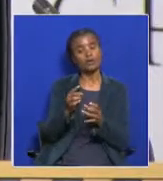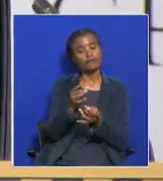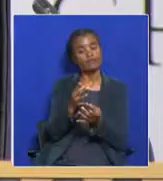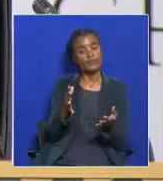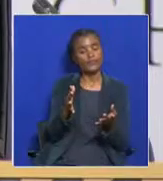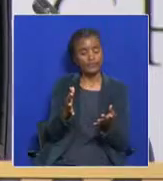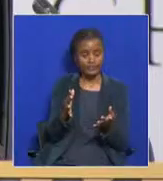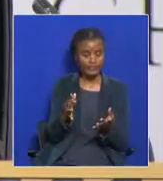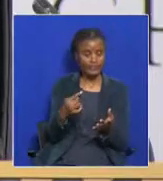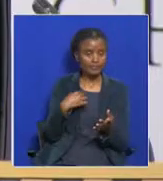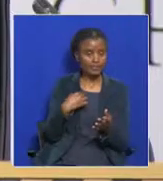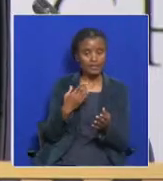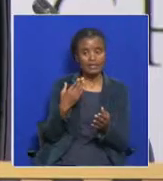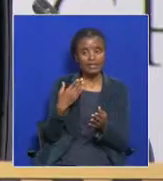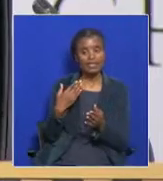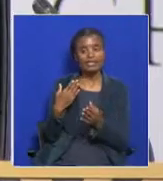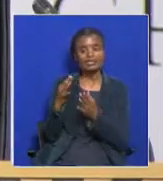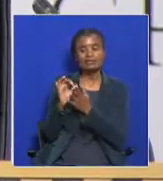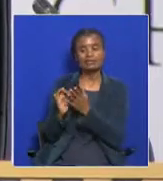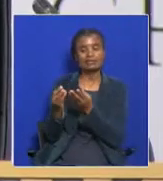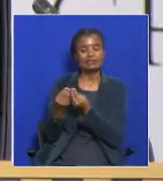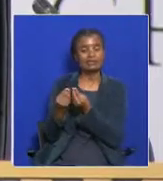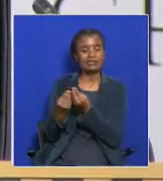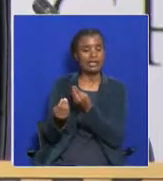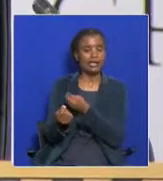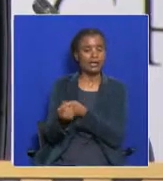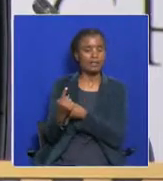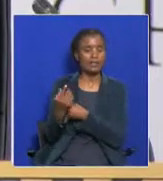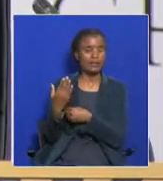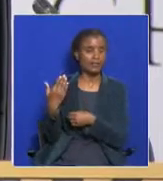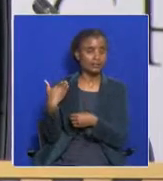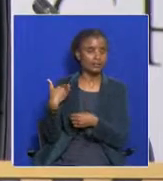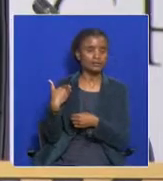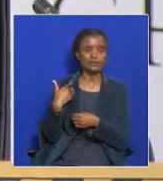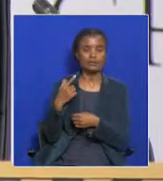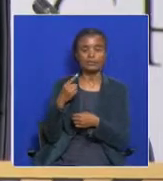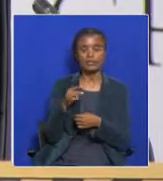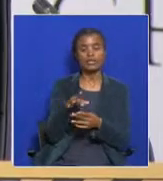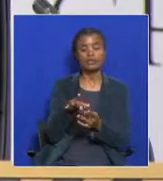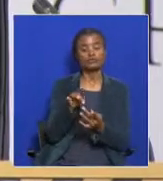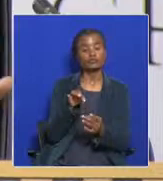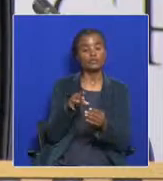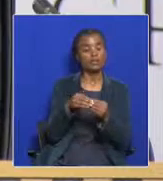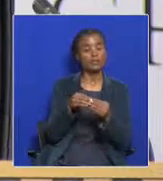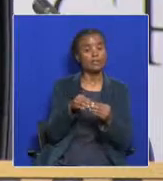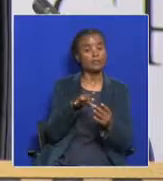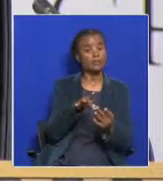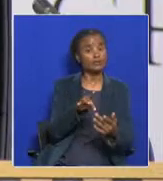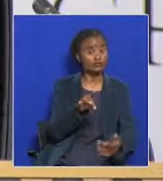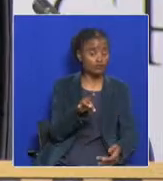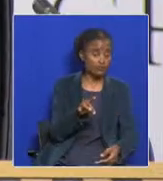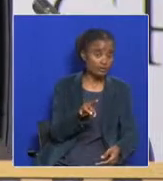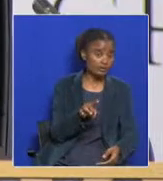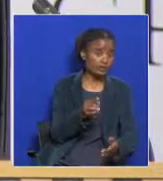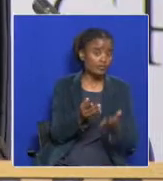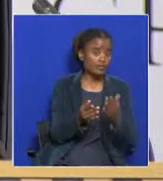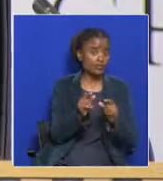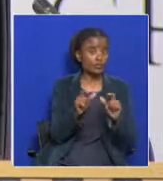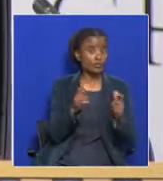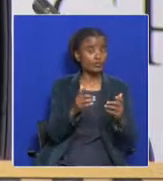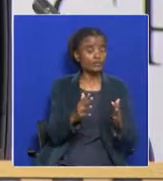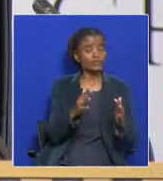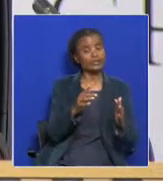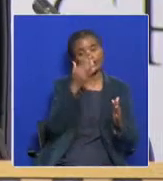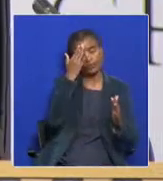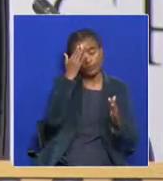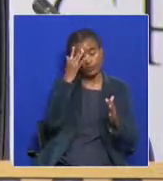the reason I made my choice of members of who I did choose. And I think the commission knows that maybe my choice in the end is something